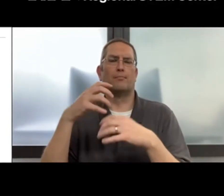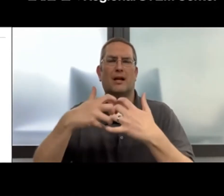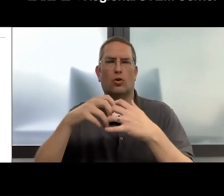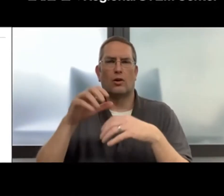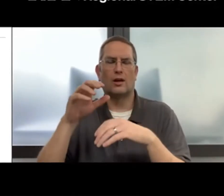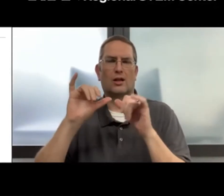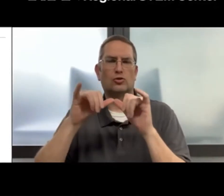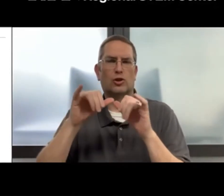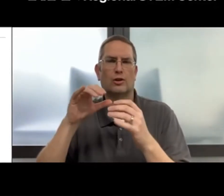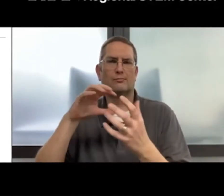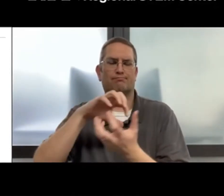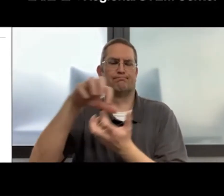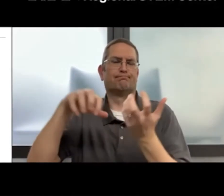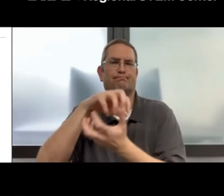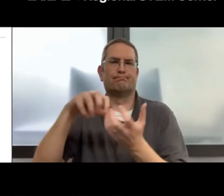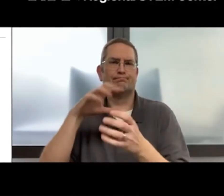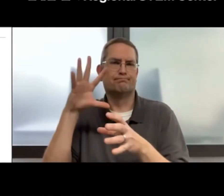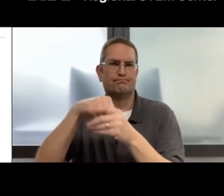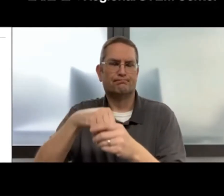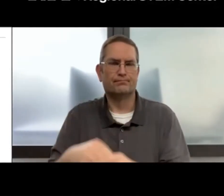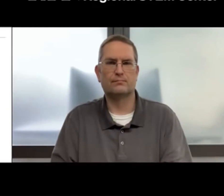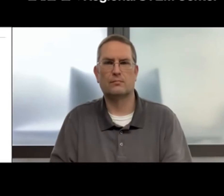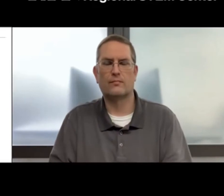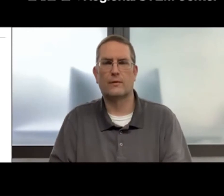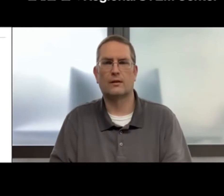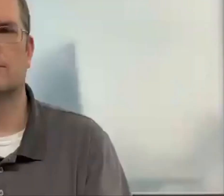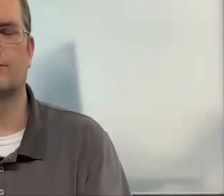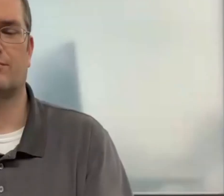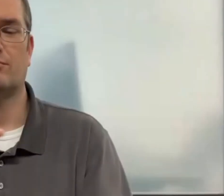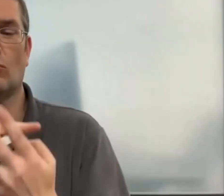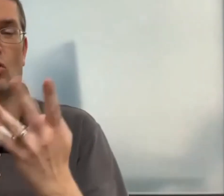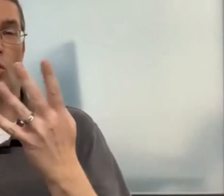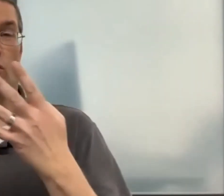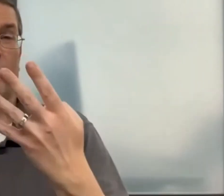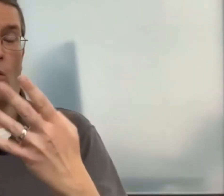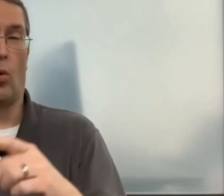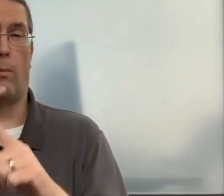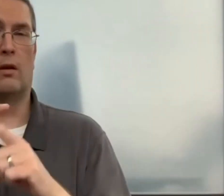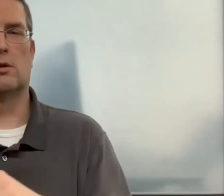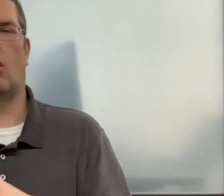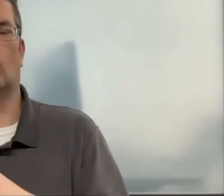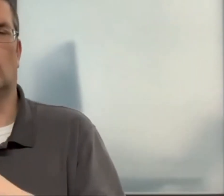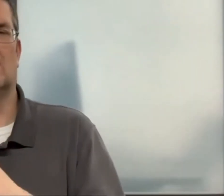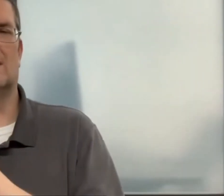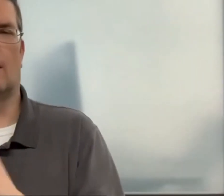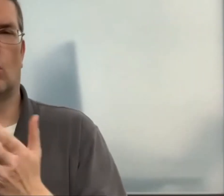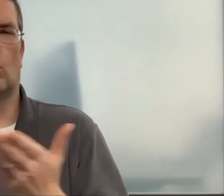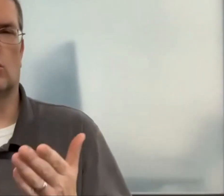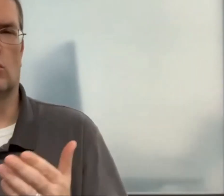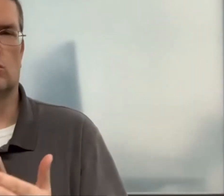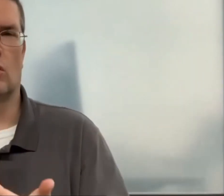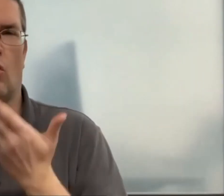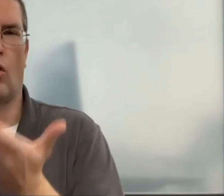electrical, computer, and mechanical engineering, a blend of all of those. So these 4